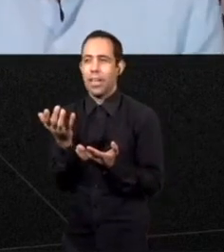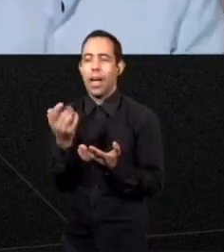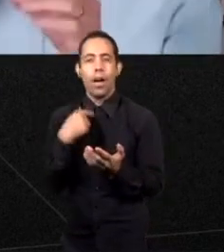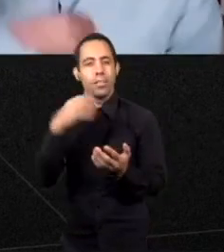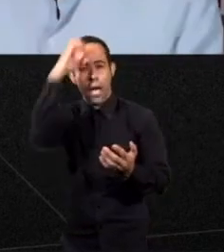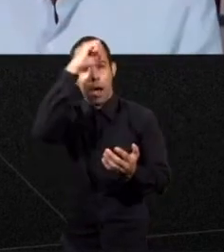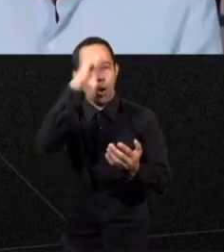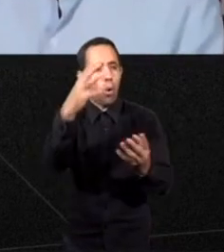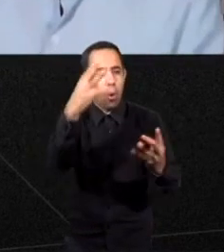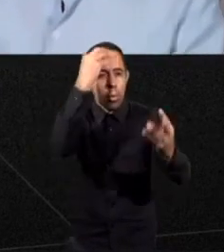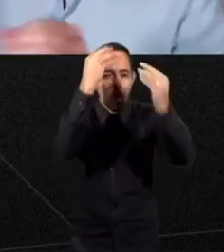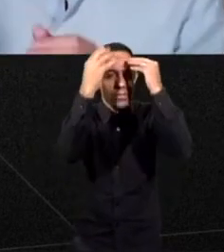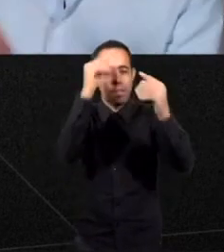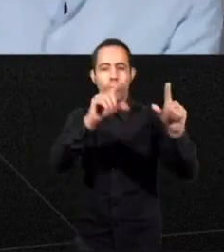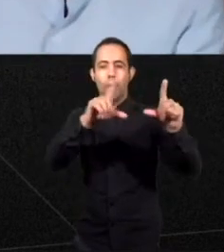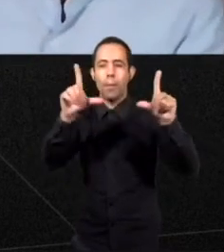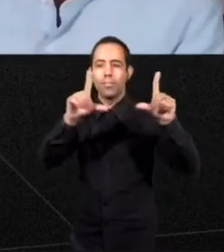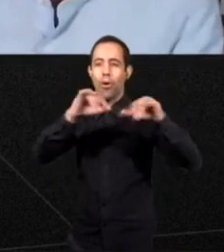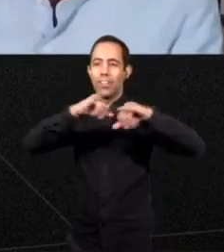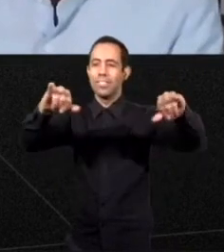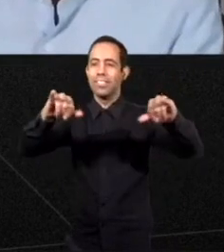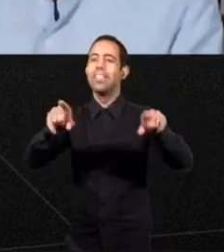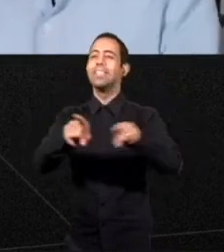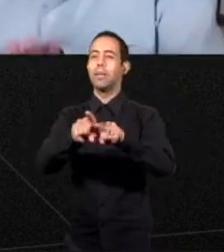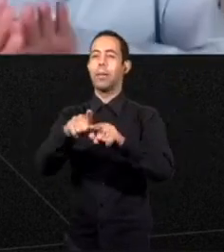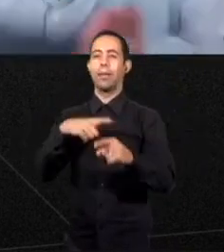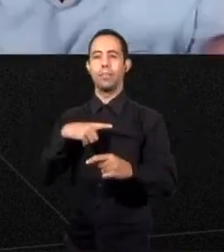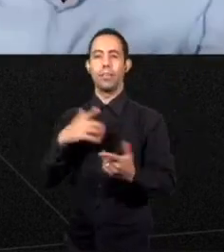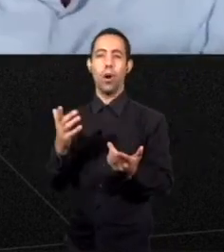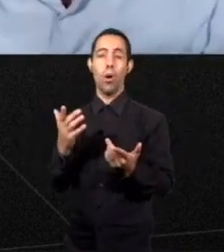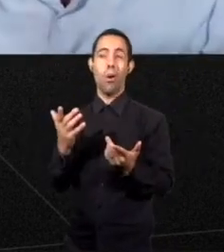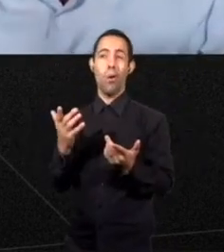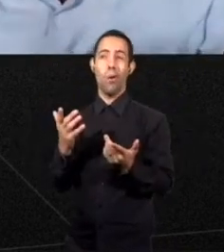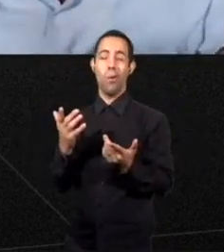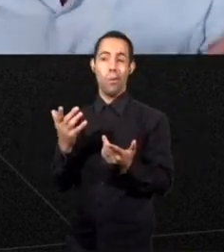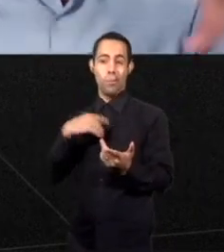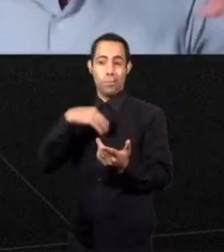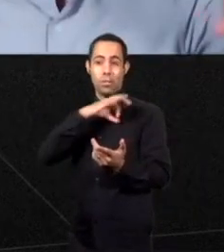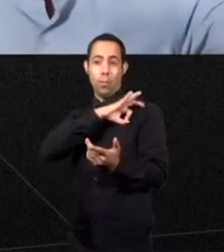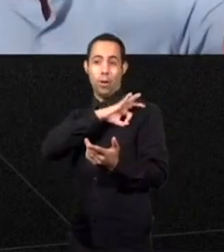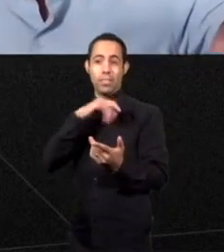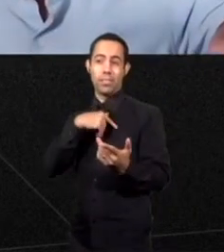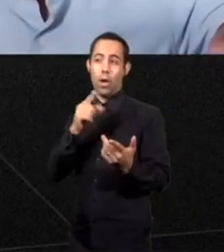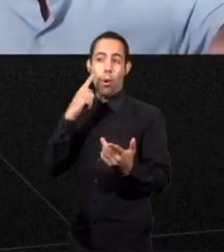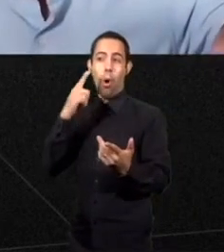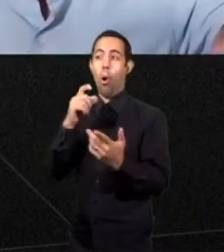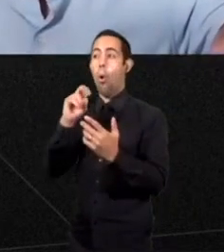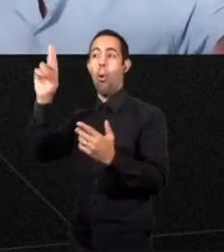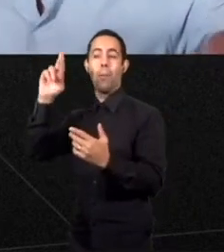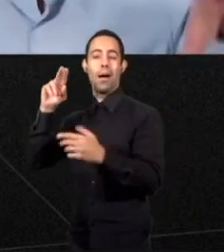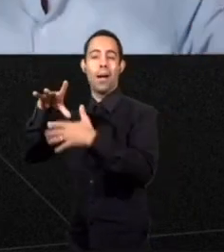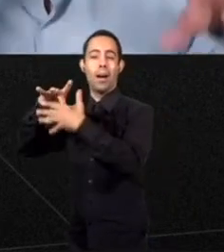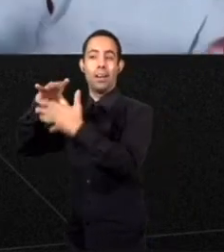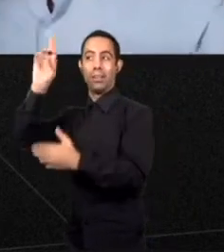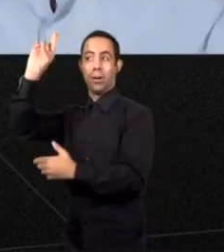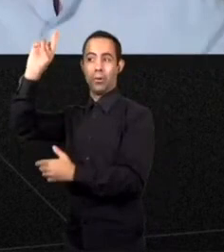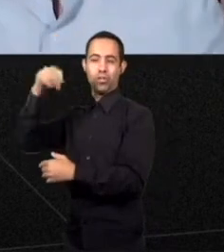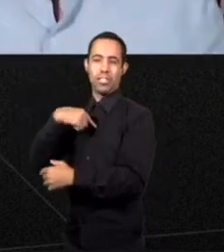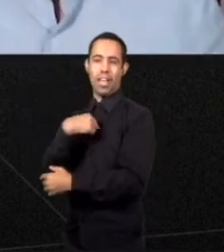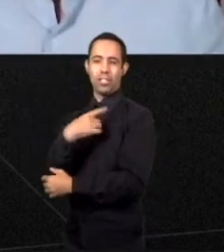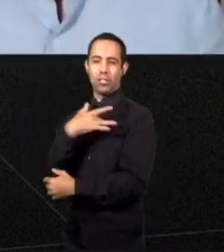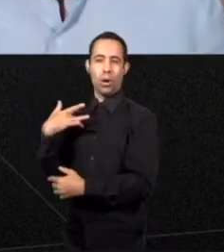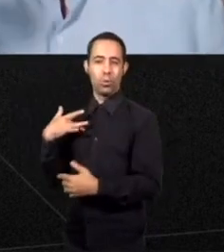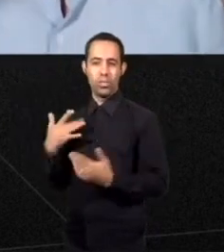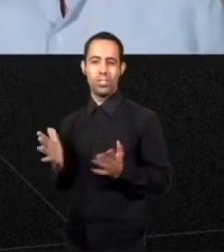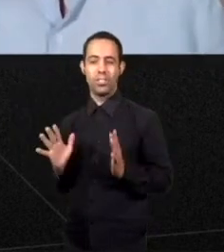Establish an independent health authority, which is separate from the police, and it collects the